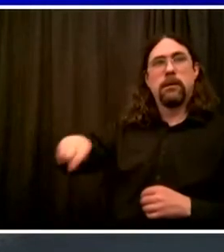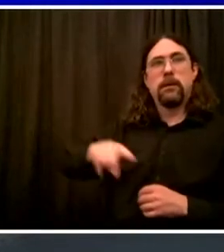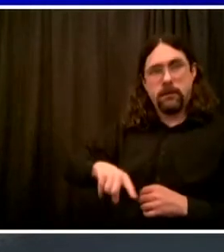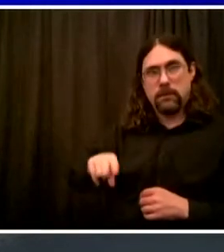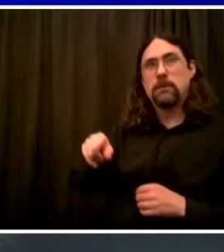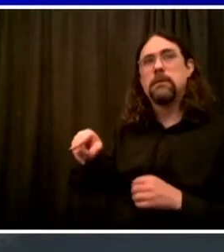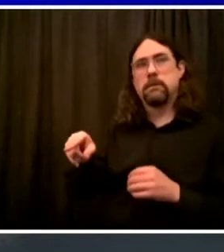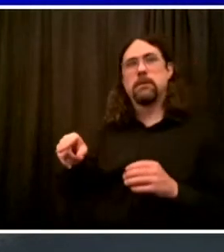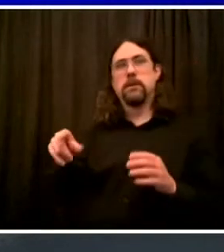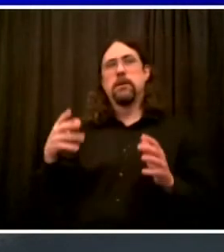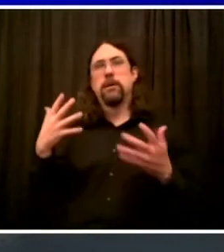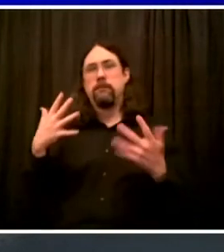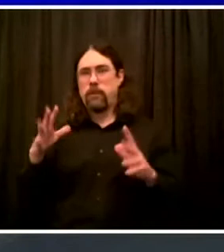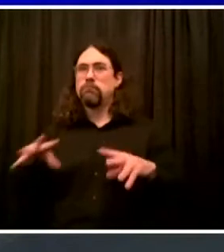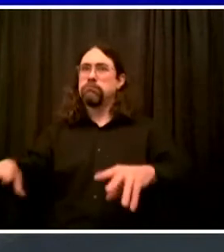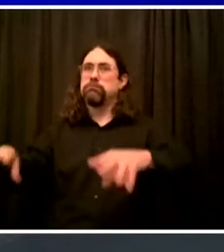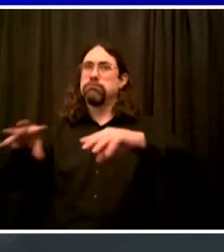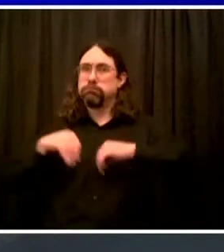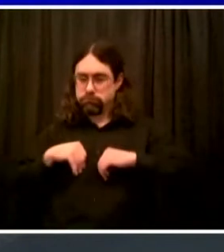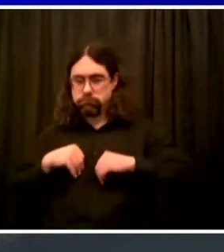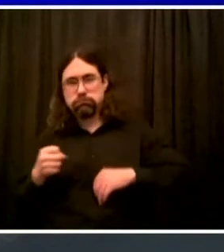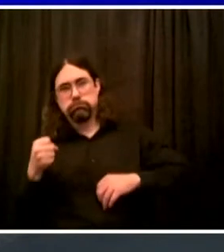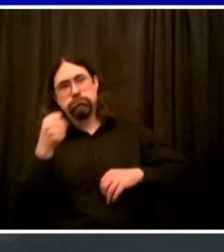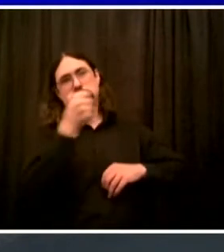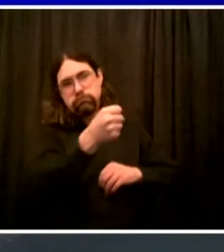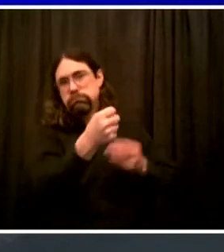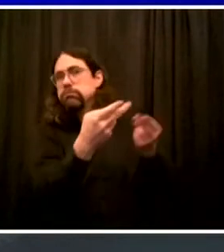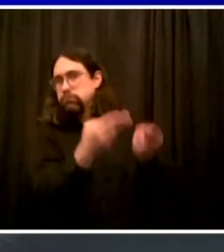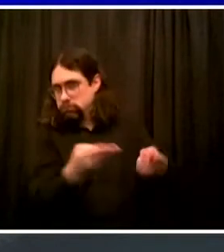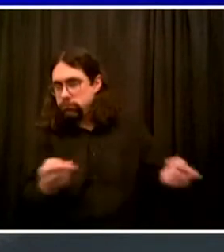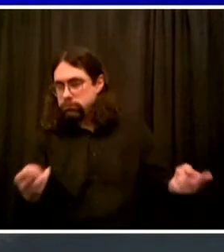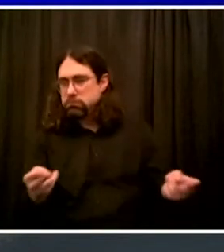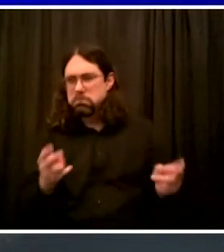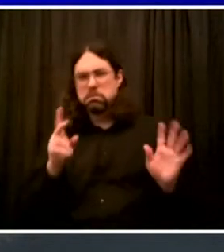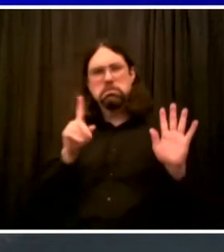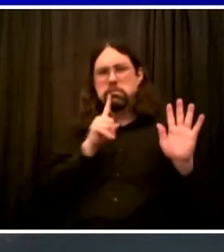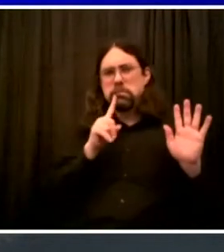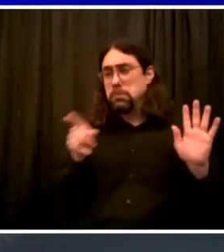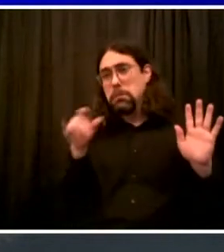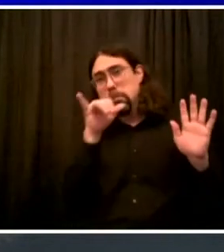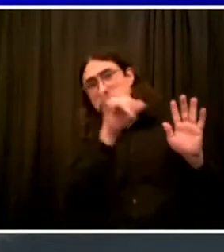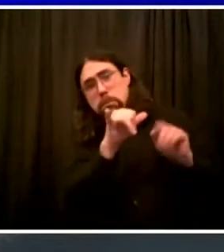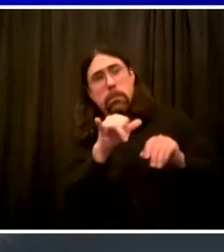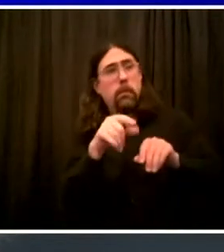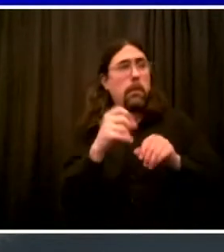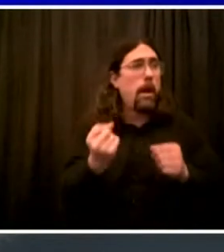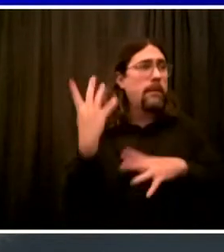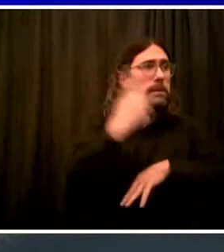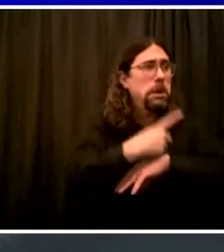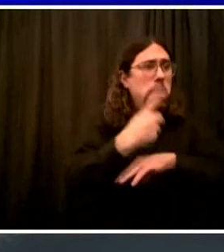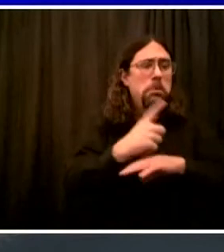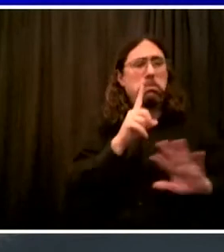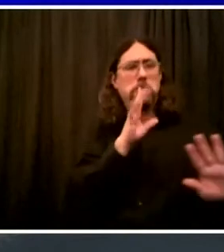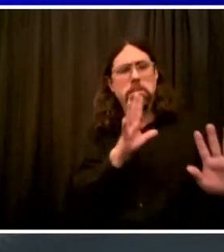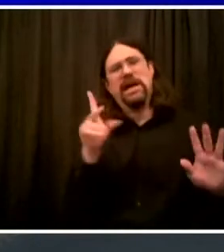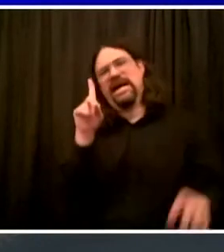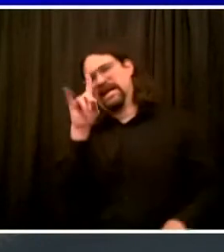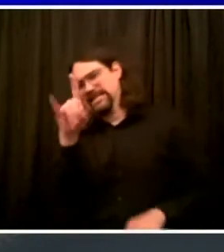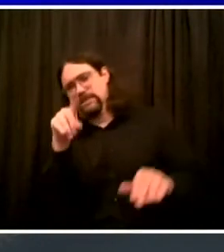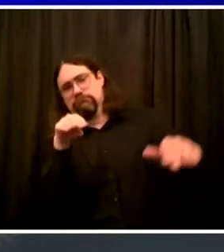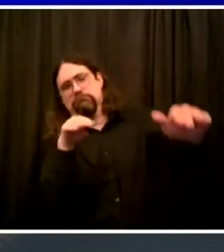for a period of time, that's a big deal because it's the first step towards change. But the number that we should dwell